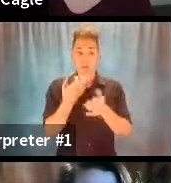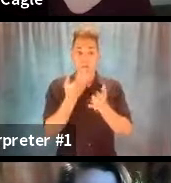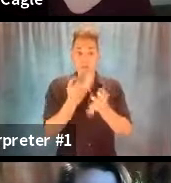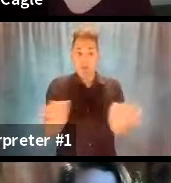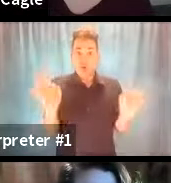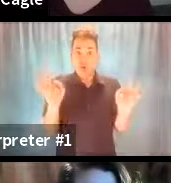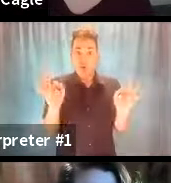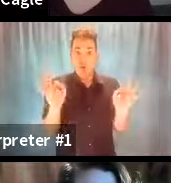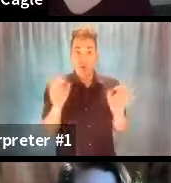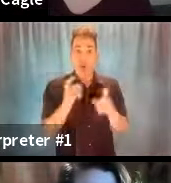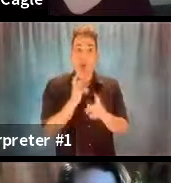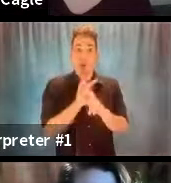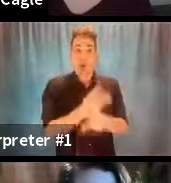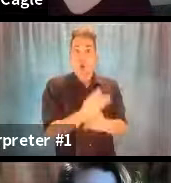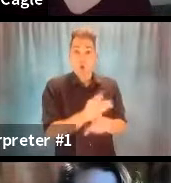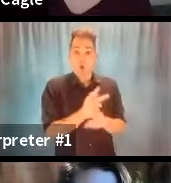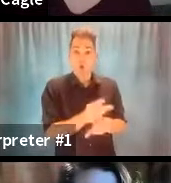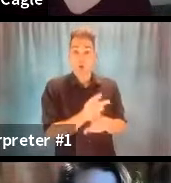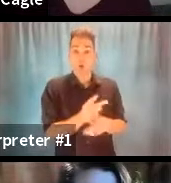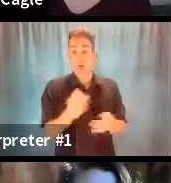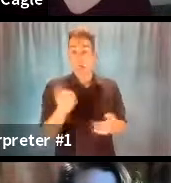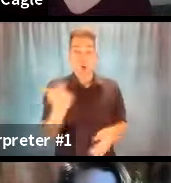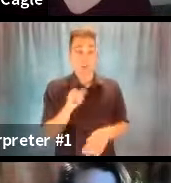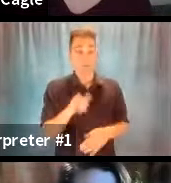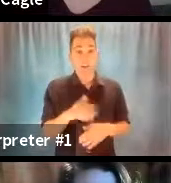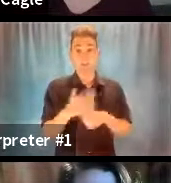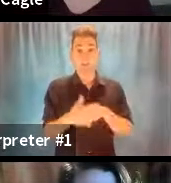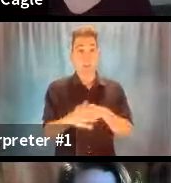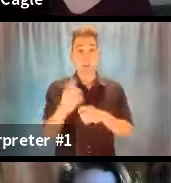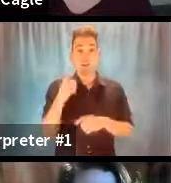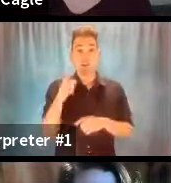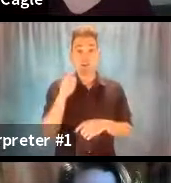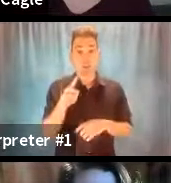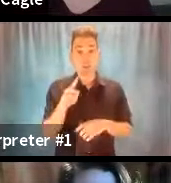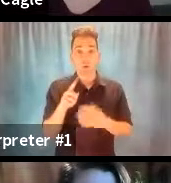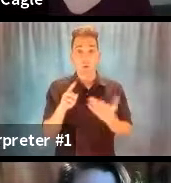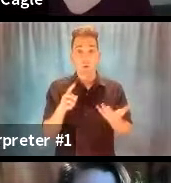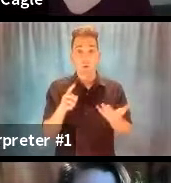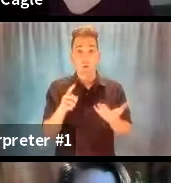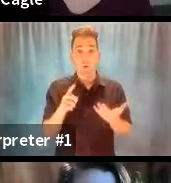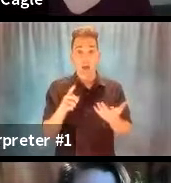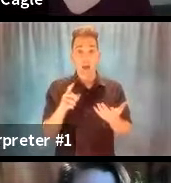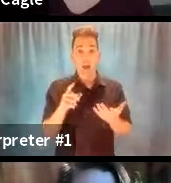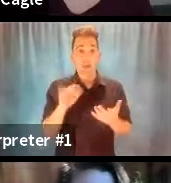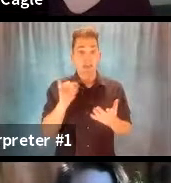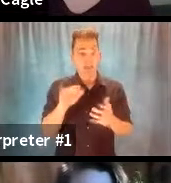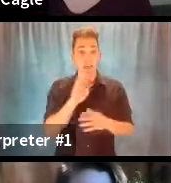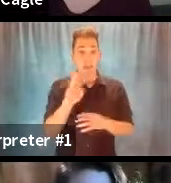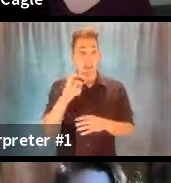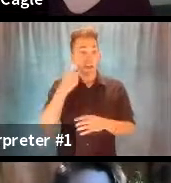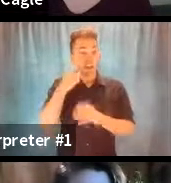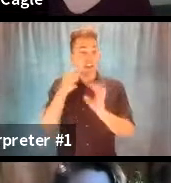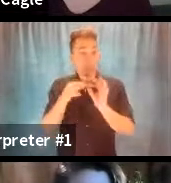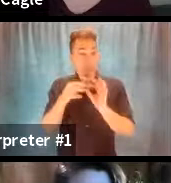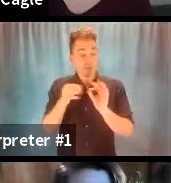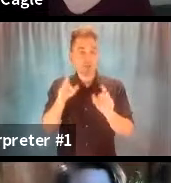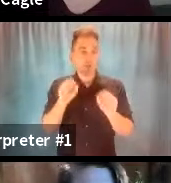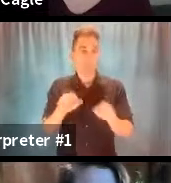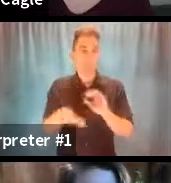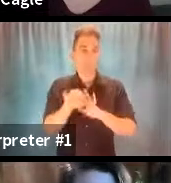project. So all this is available to you at the SITO housing.org website. Thank